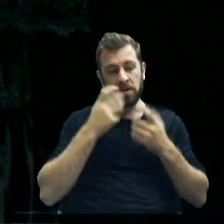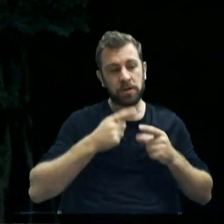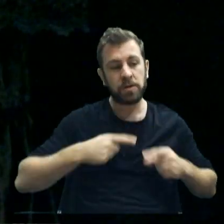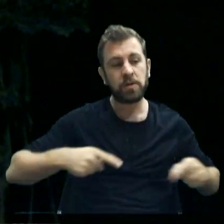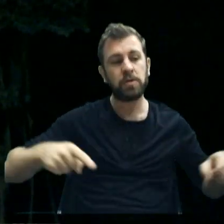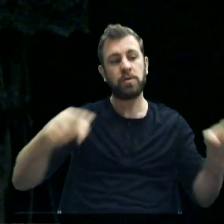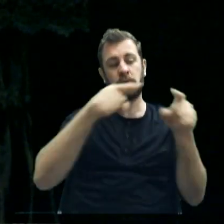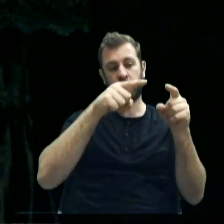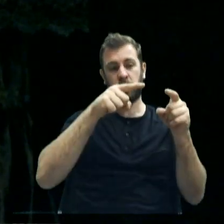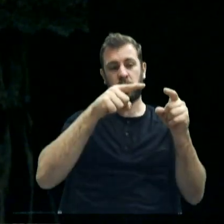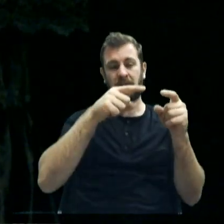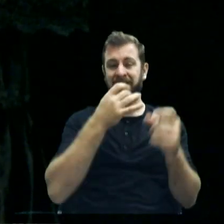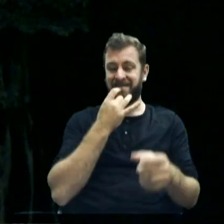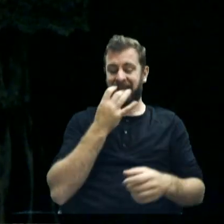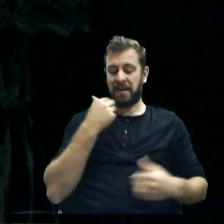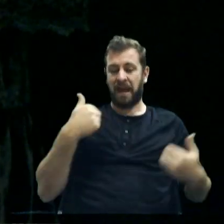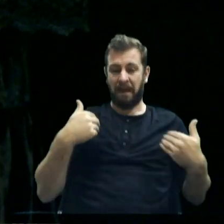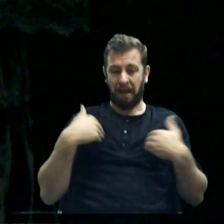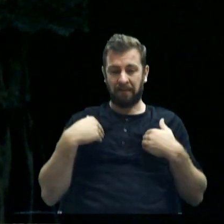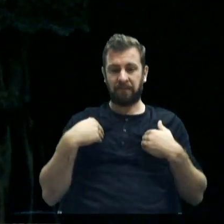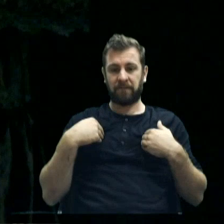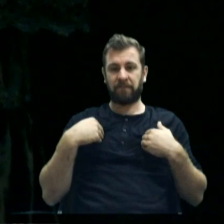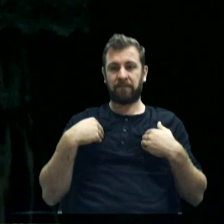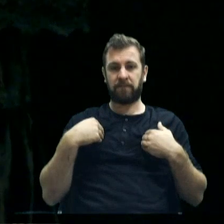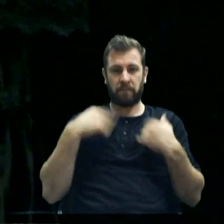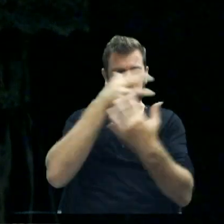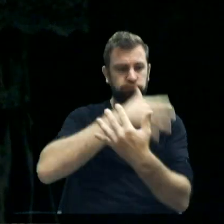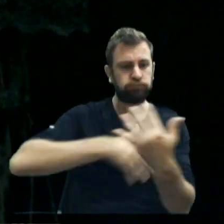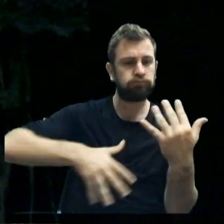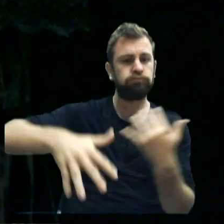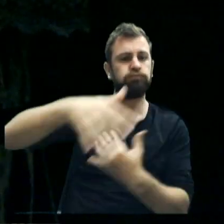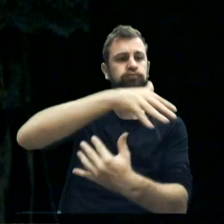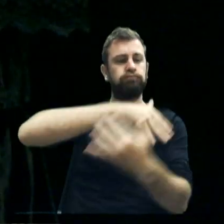walk with that light amongst the people.